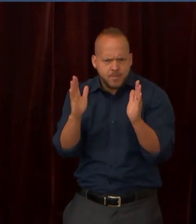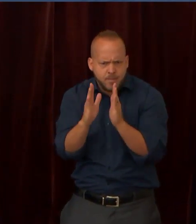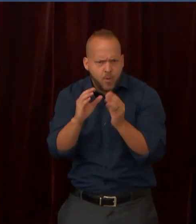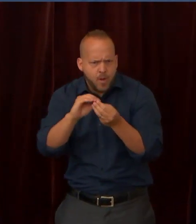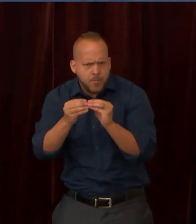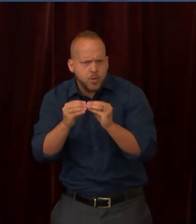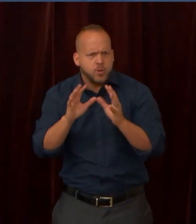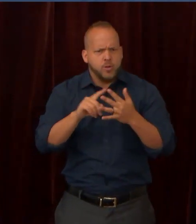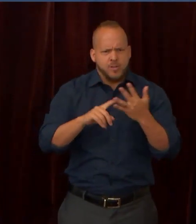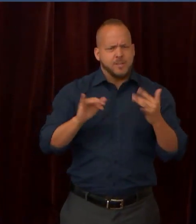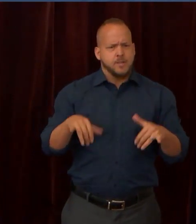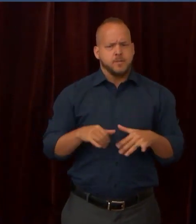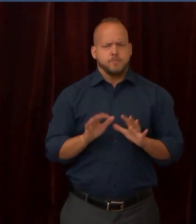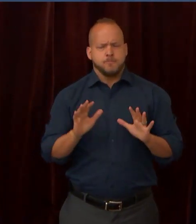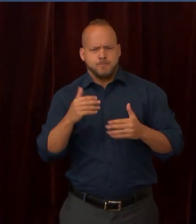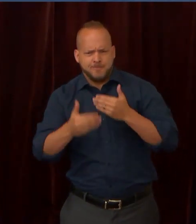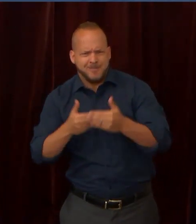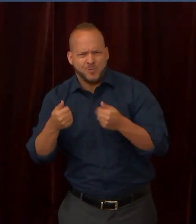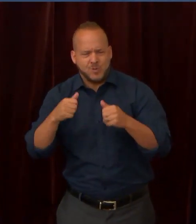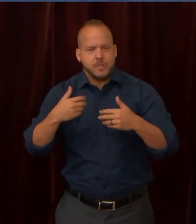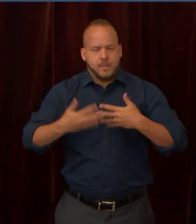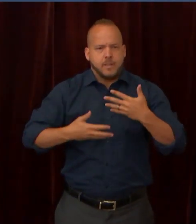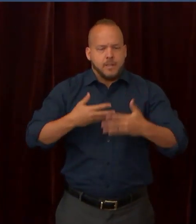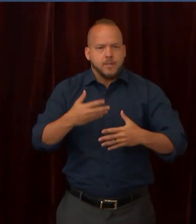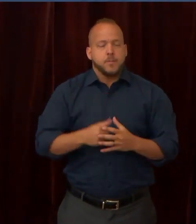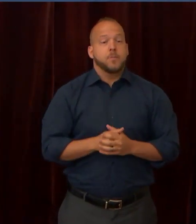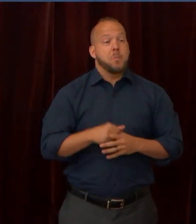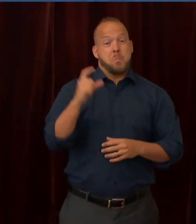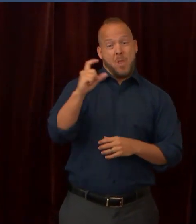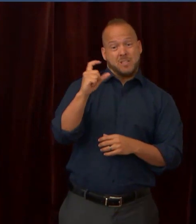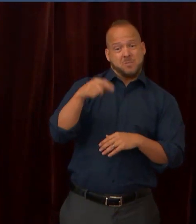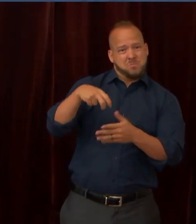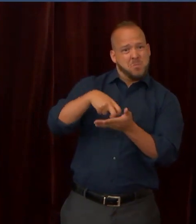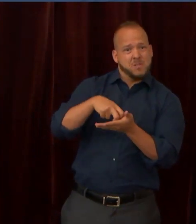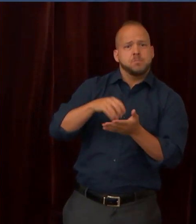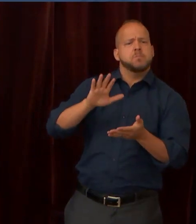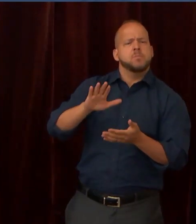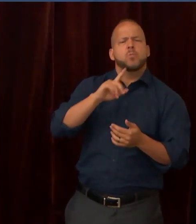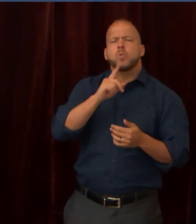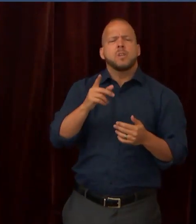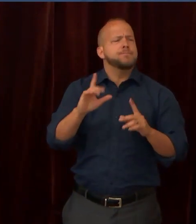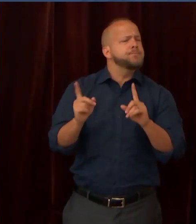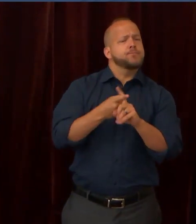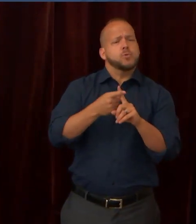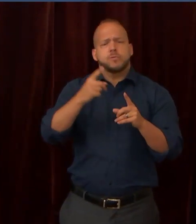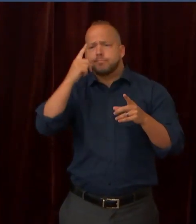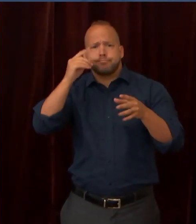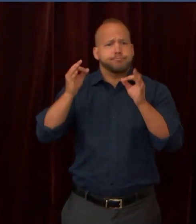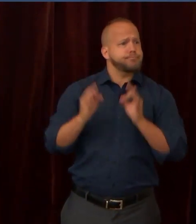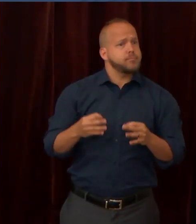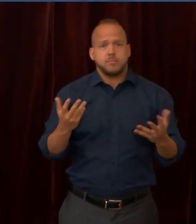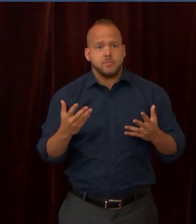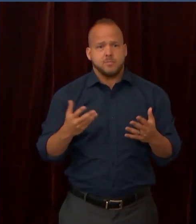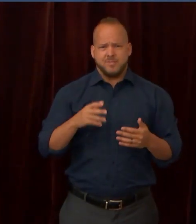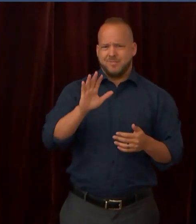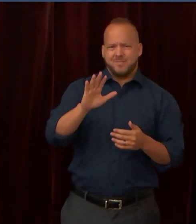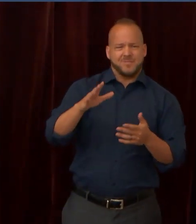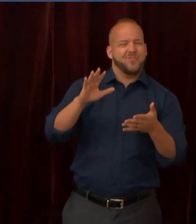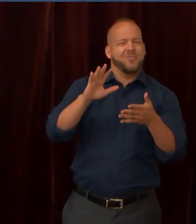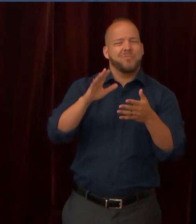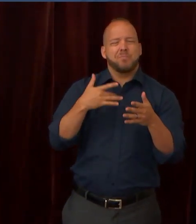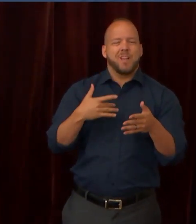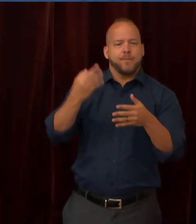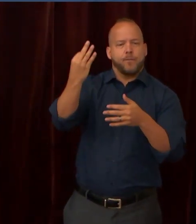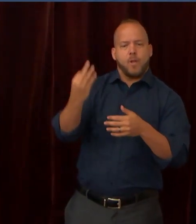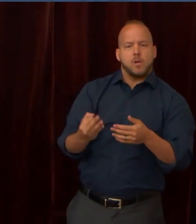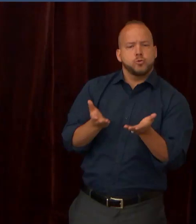the difficult decision to cancel our Friday services. And we did so recognizing that we don't worship our